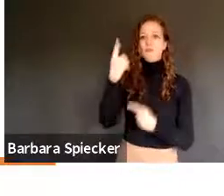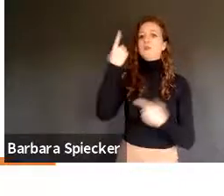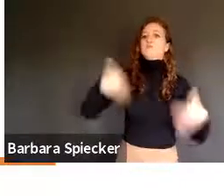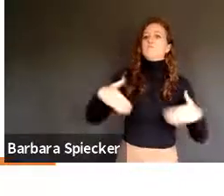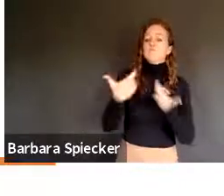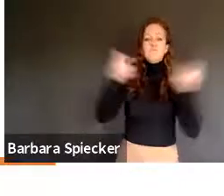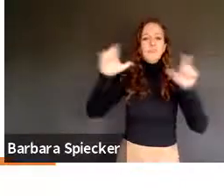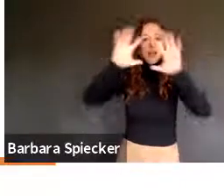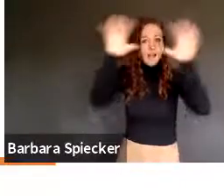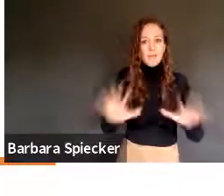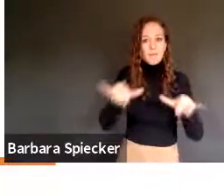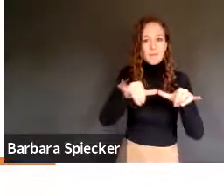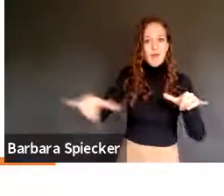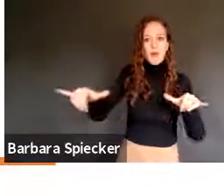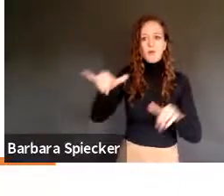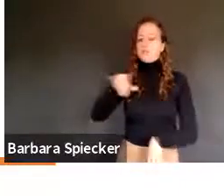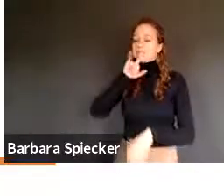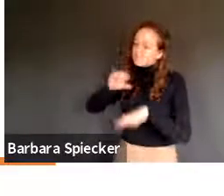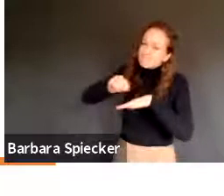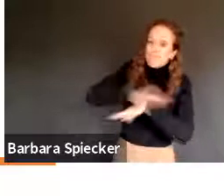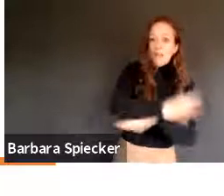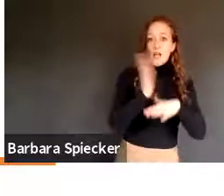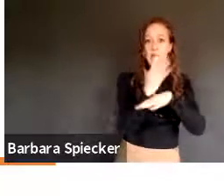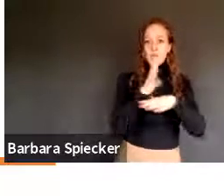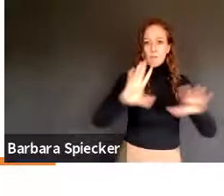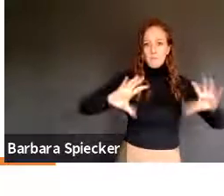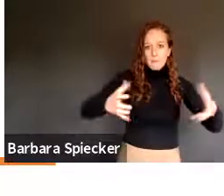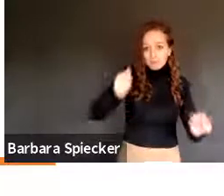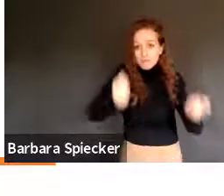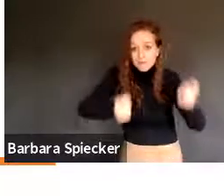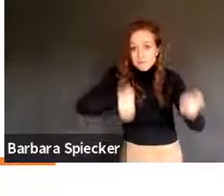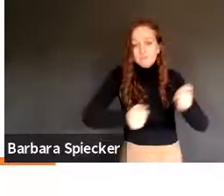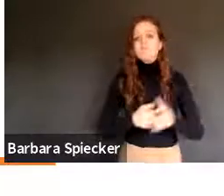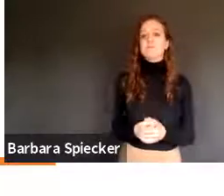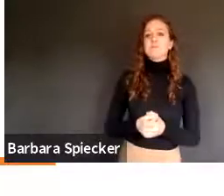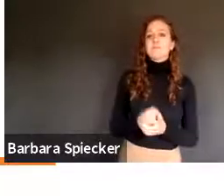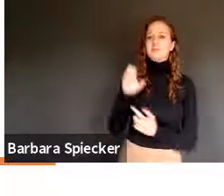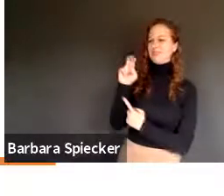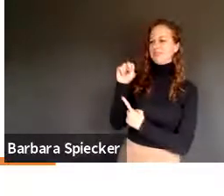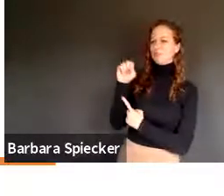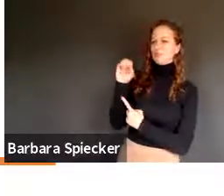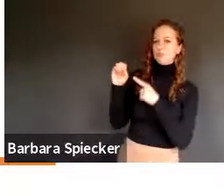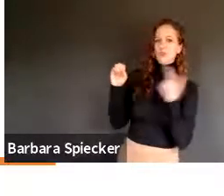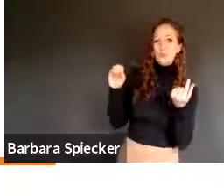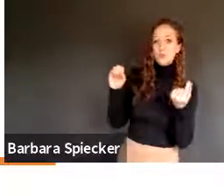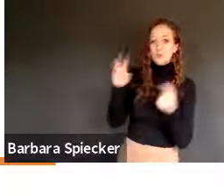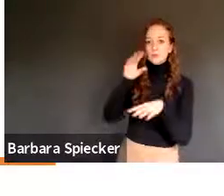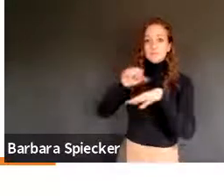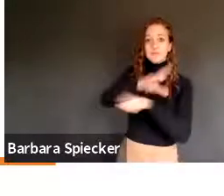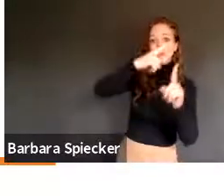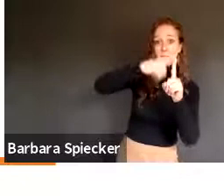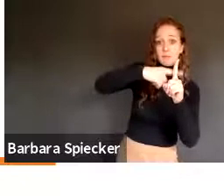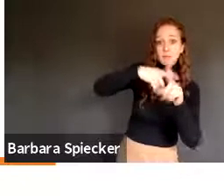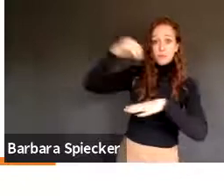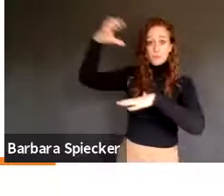also known as ENSO, the El Nino Southern Oscillation, is one of the major climate patterns that governs the dynamics of